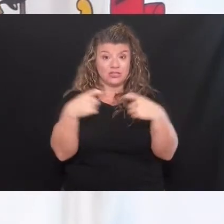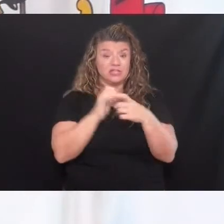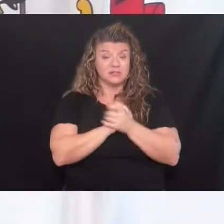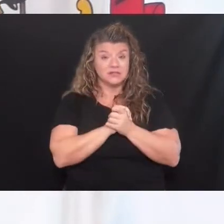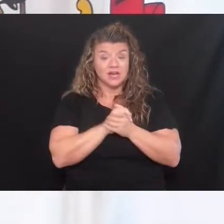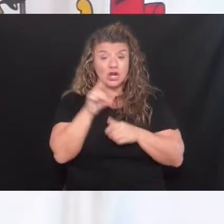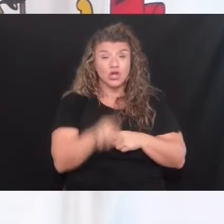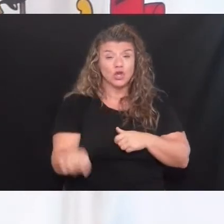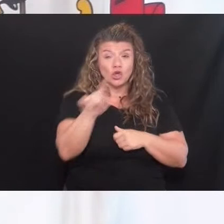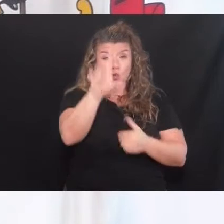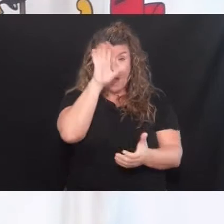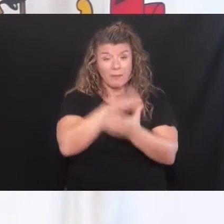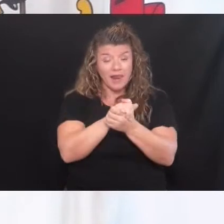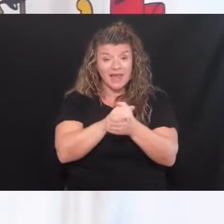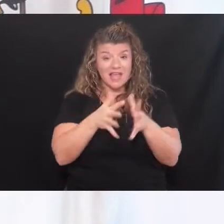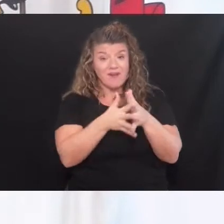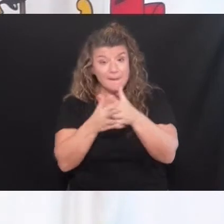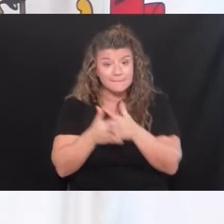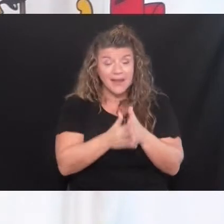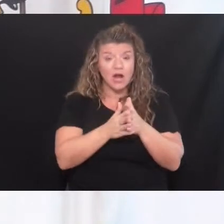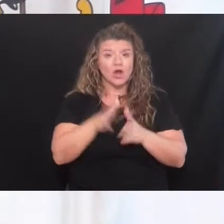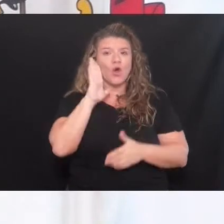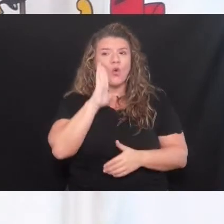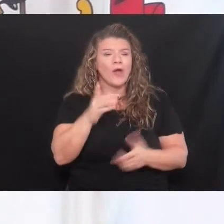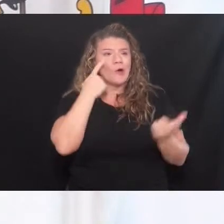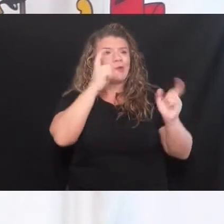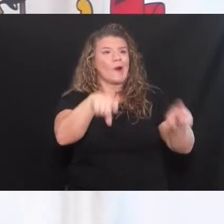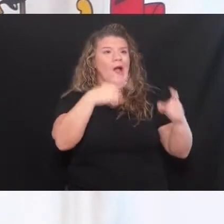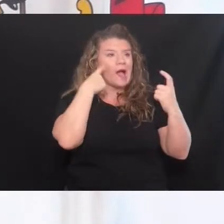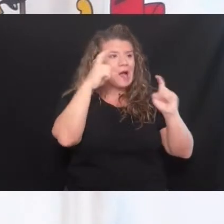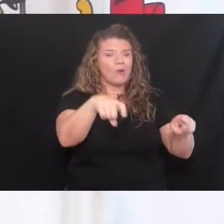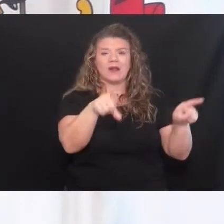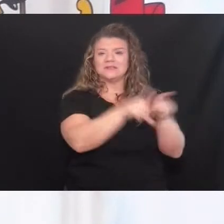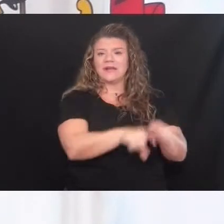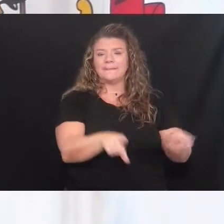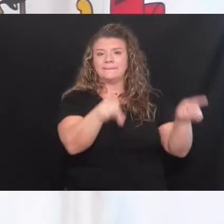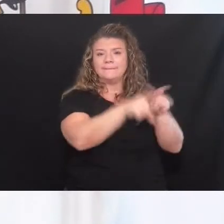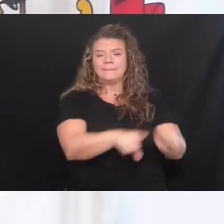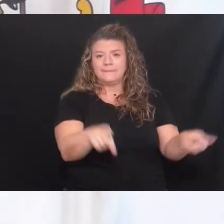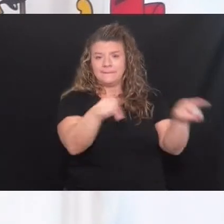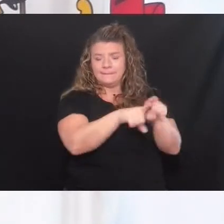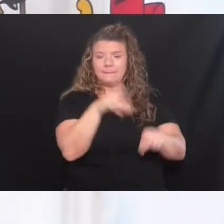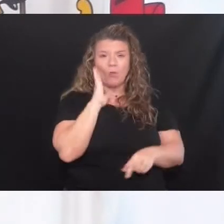believe that America is going to cry the same cries?